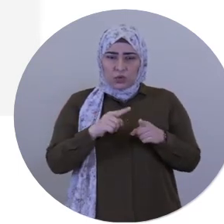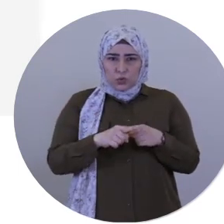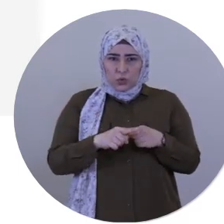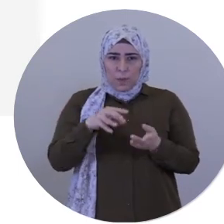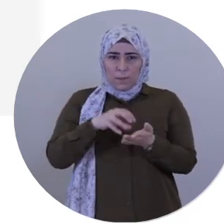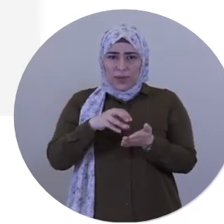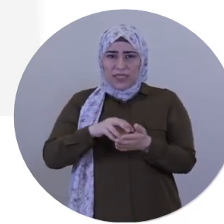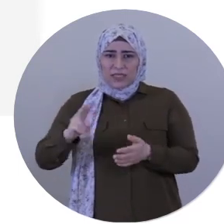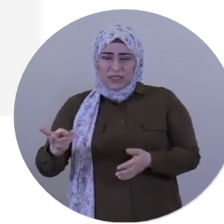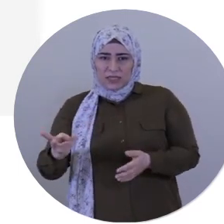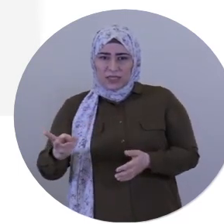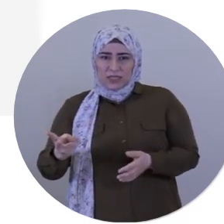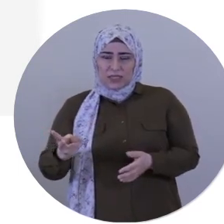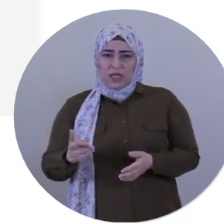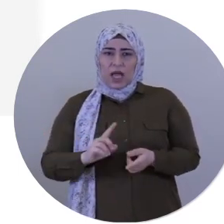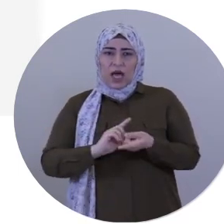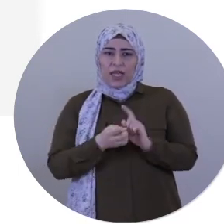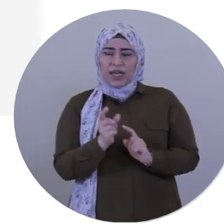where the weather is pleasant.